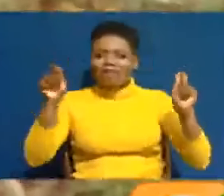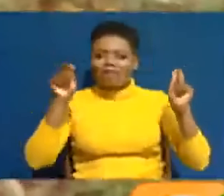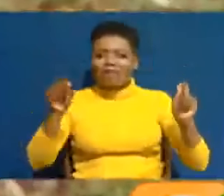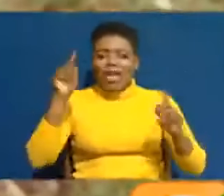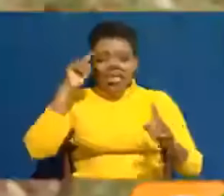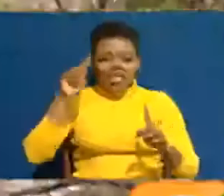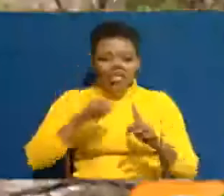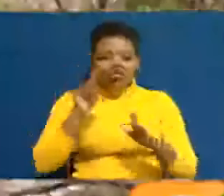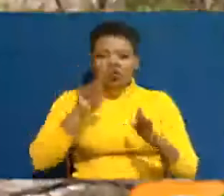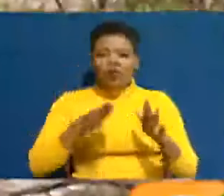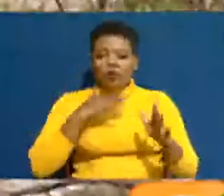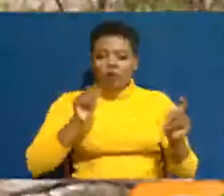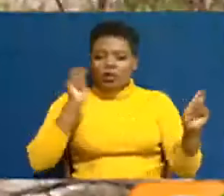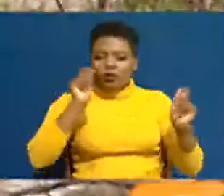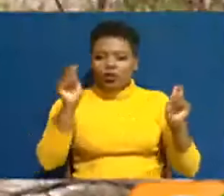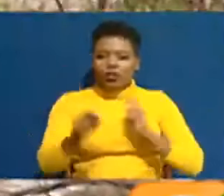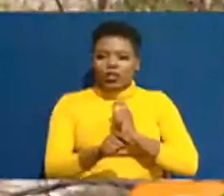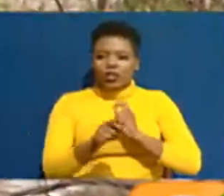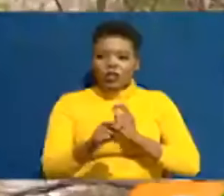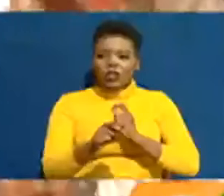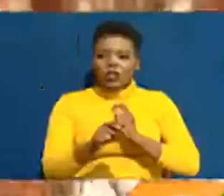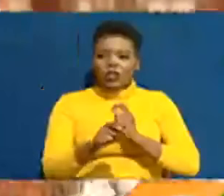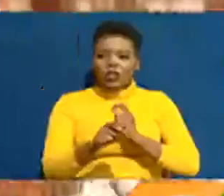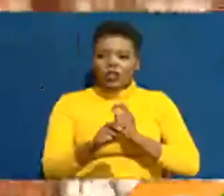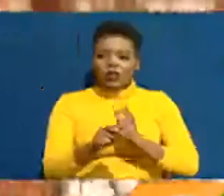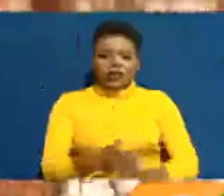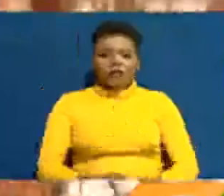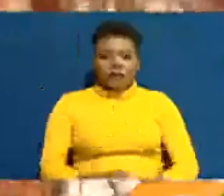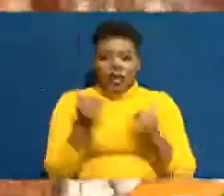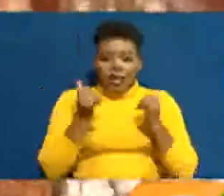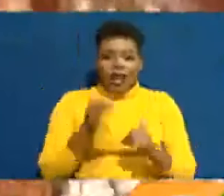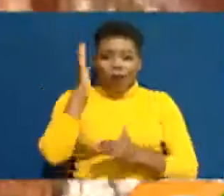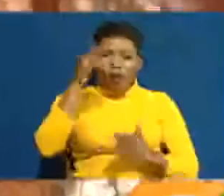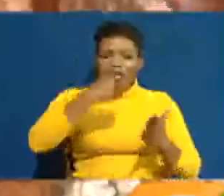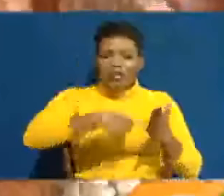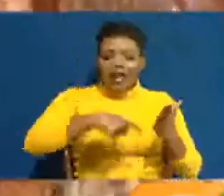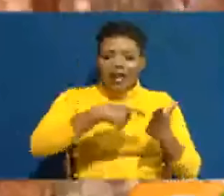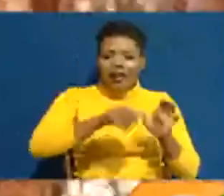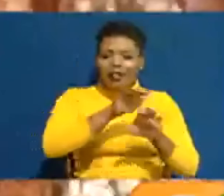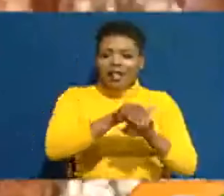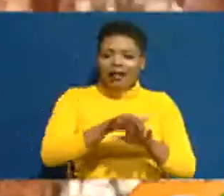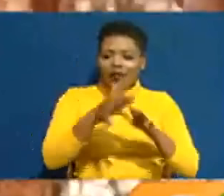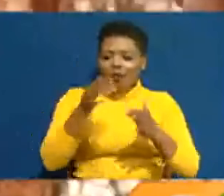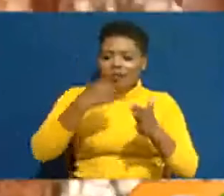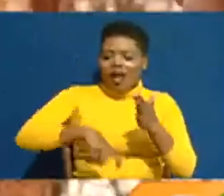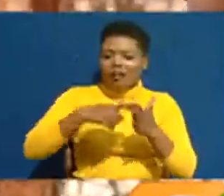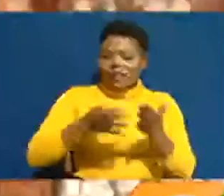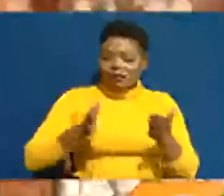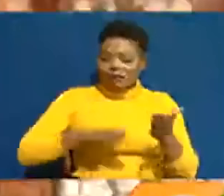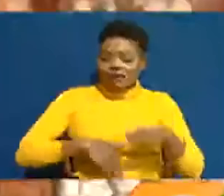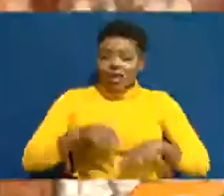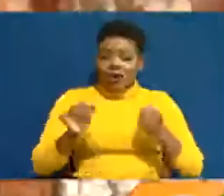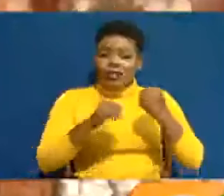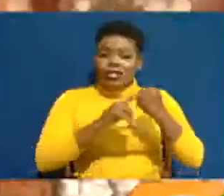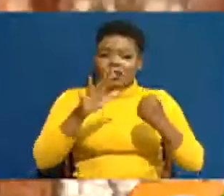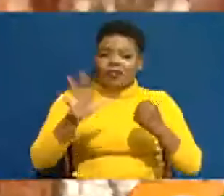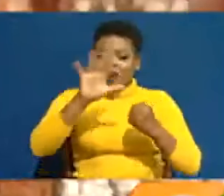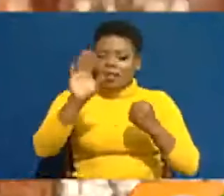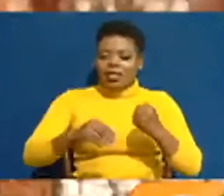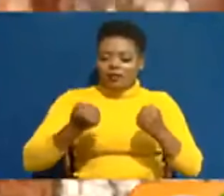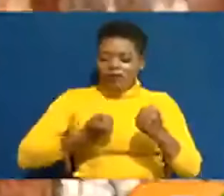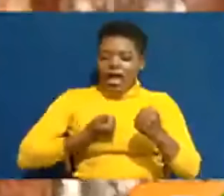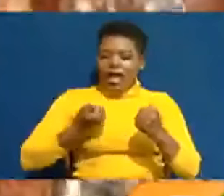parents' complacency and reject suppression. Now you're going to tax this one. Already in Kenya, about 65% of girls in Kenya and young